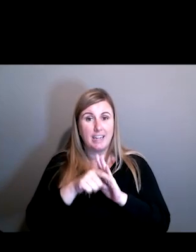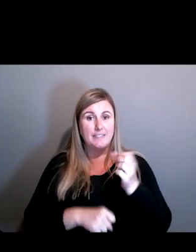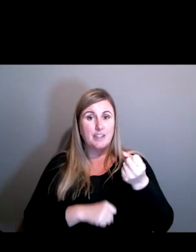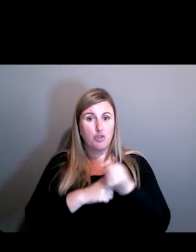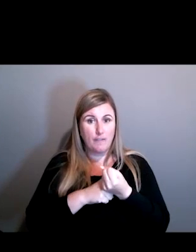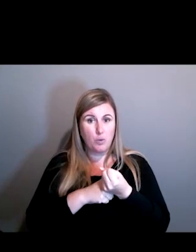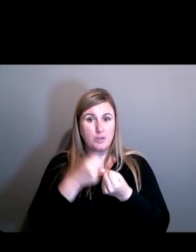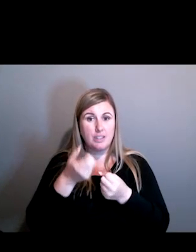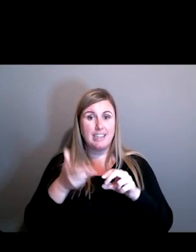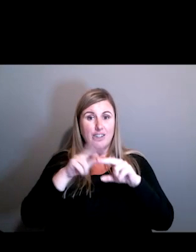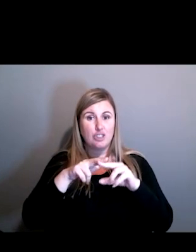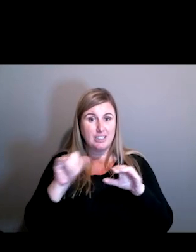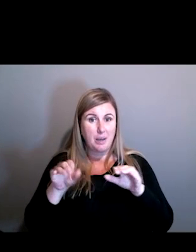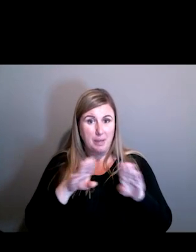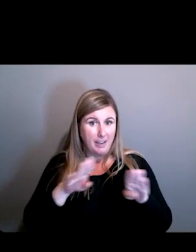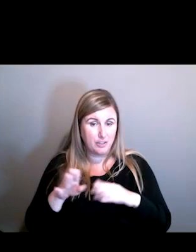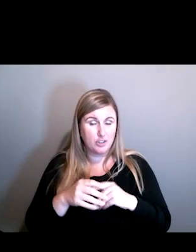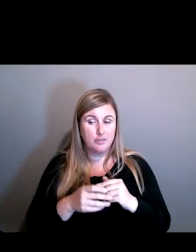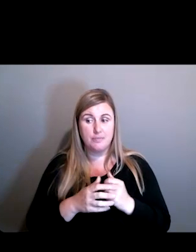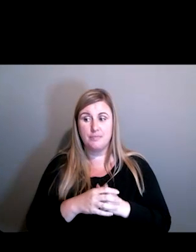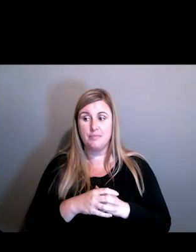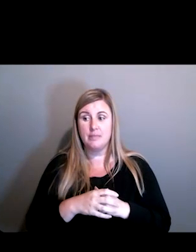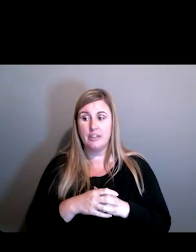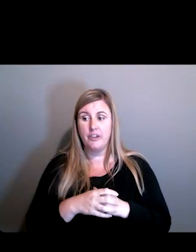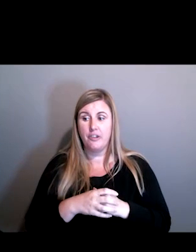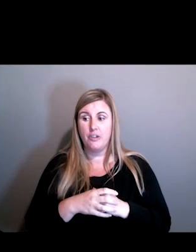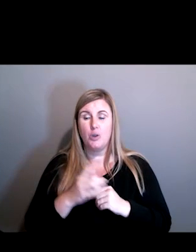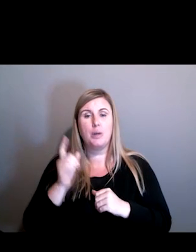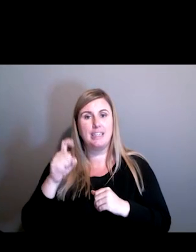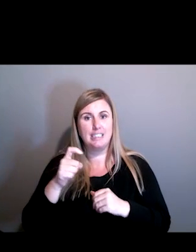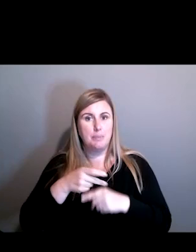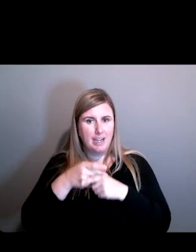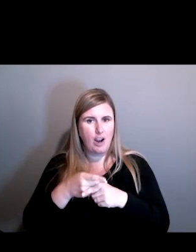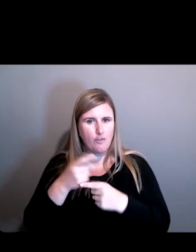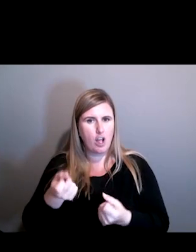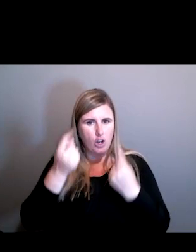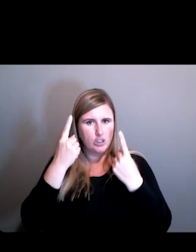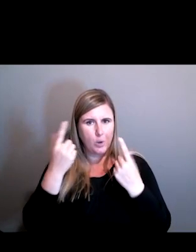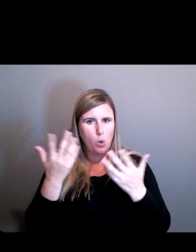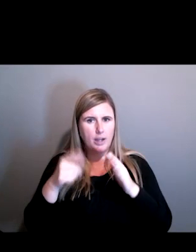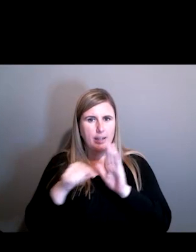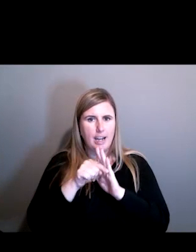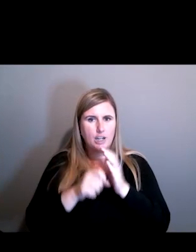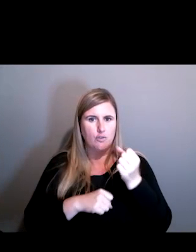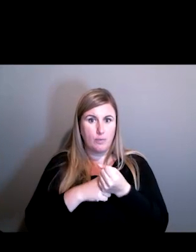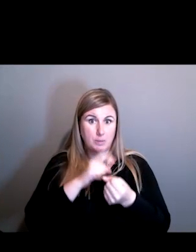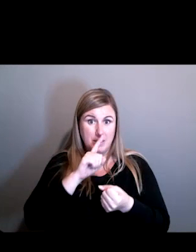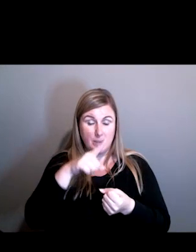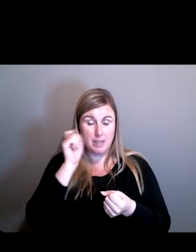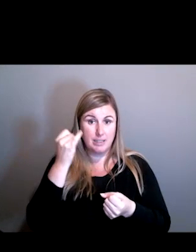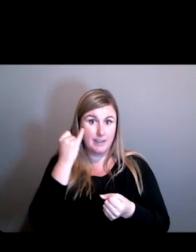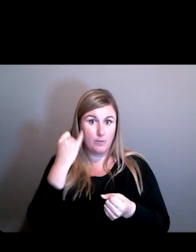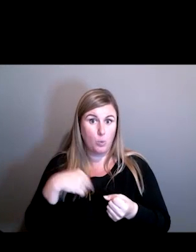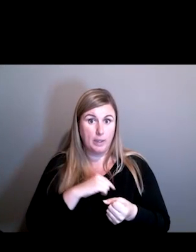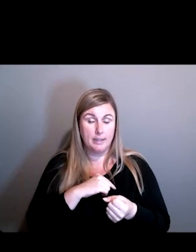You just negatively reinforced and increased that behavior. So we need to be careful and understand what negative